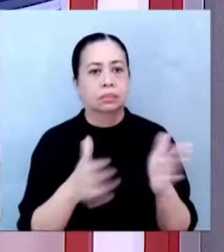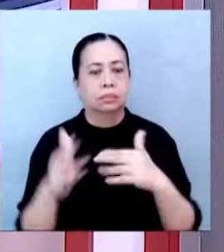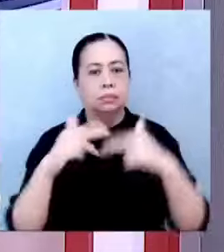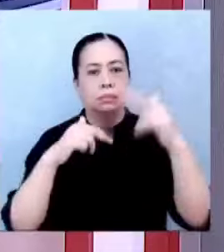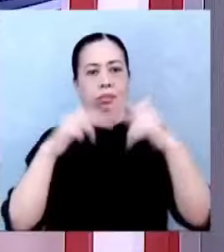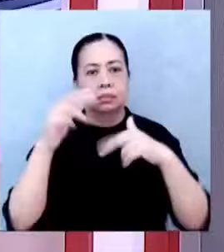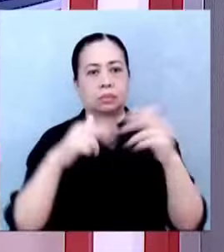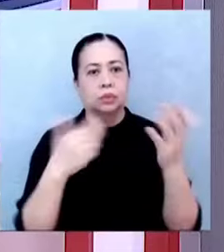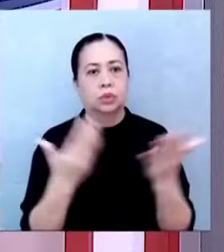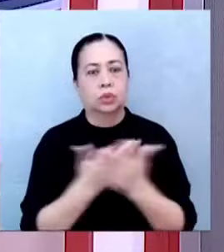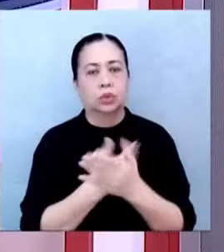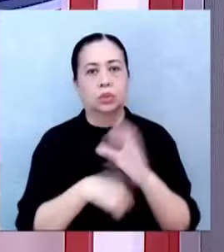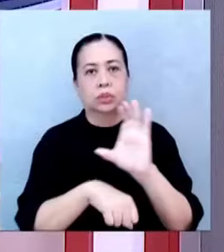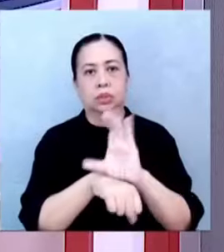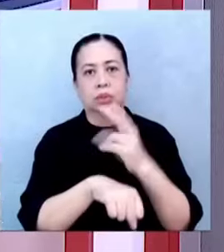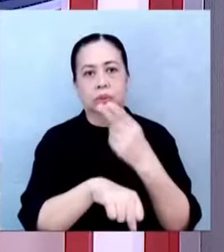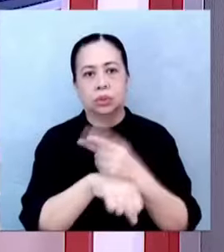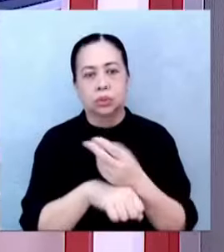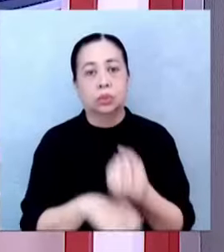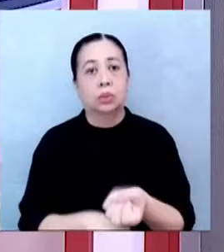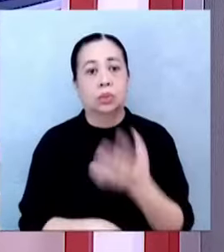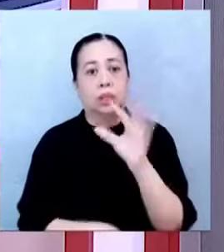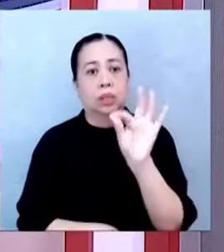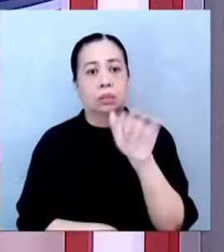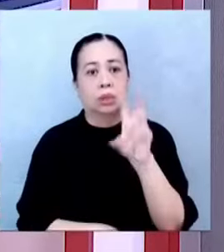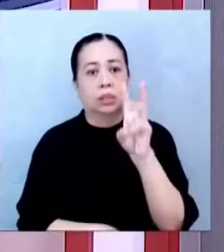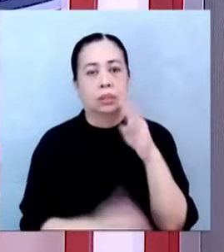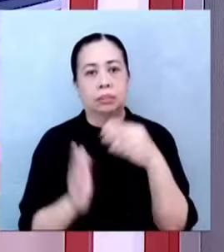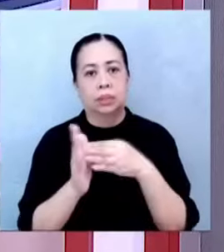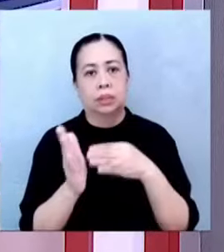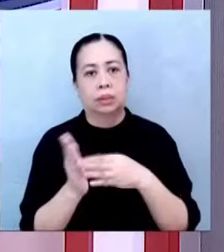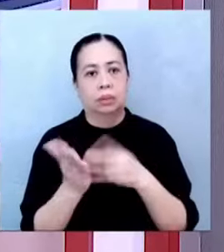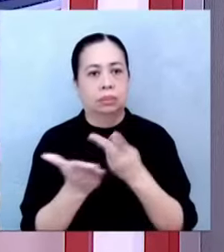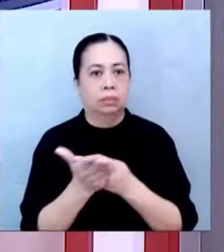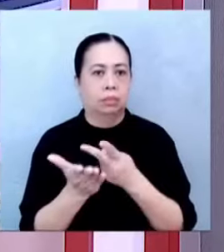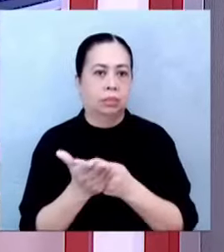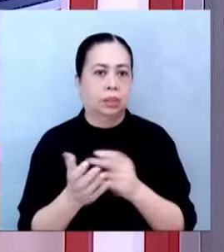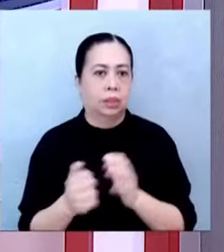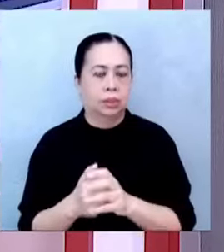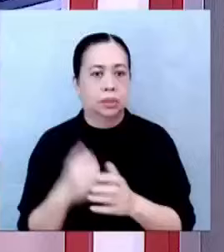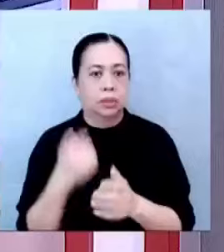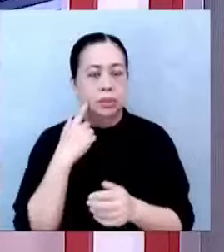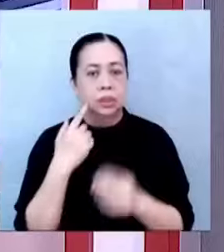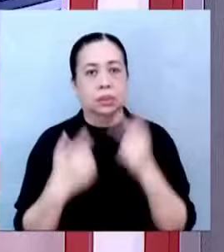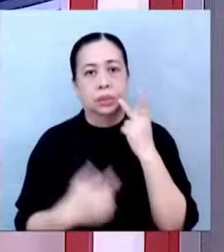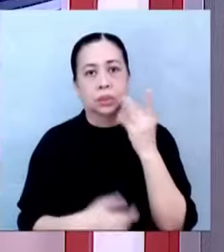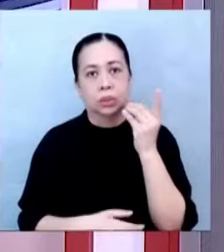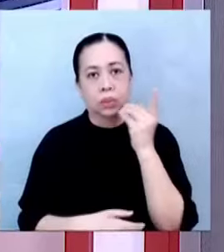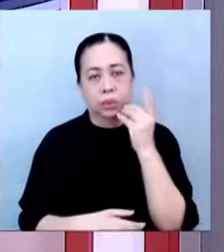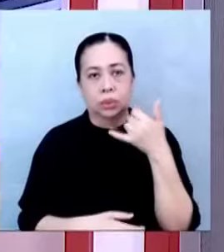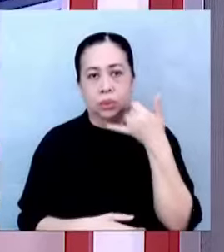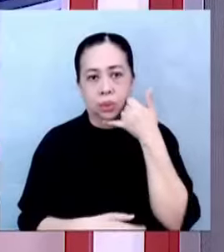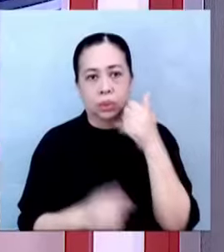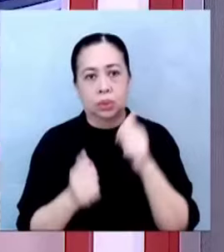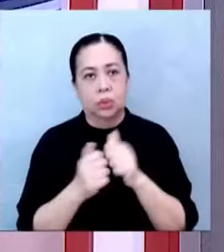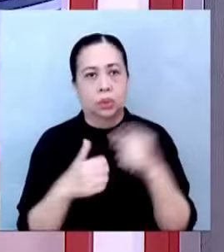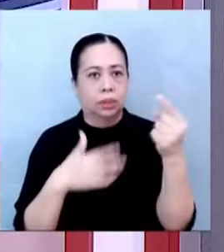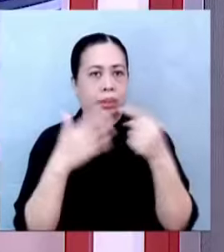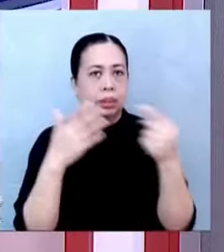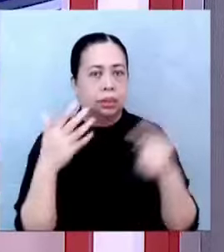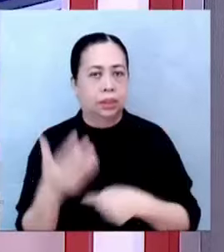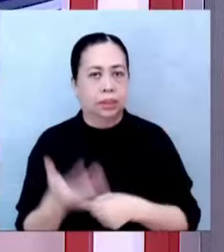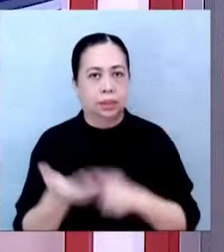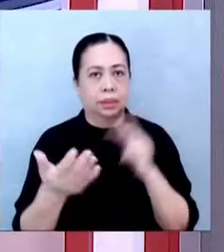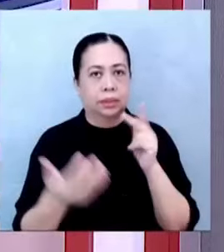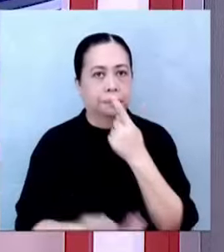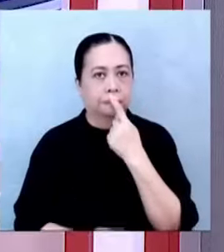new city hall worth 9.6 billion pesos. Our very own Katrina Domingo on the line now with details. Kat, what more can you tell